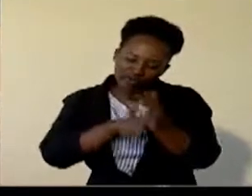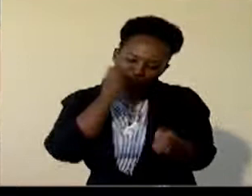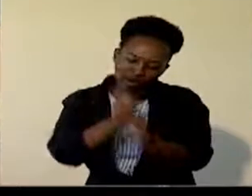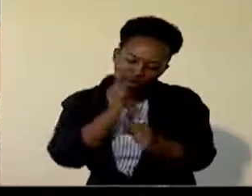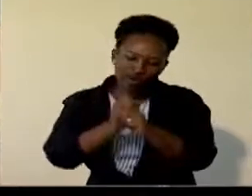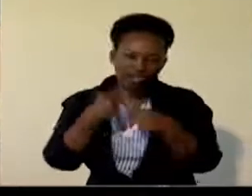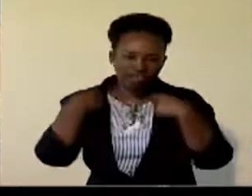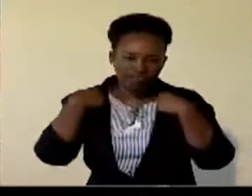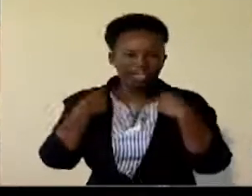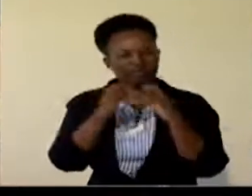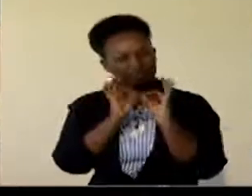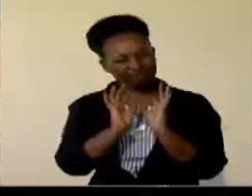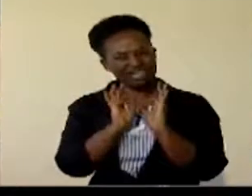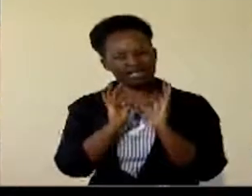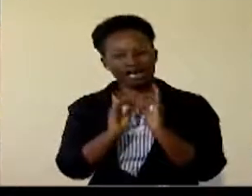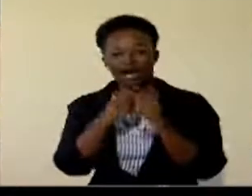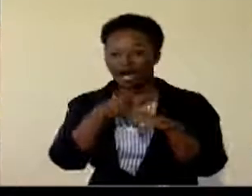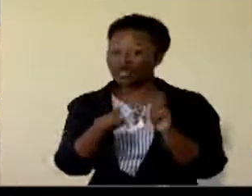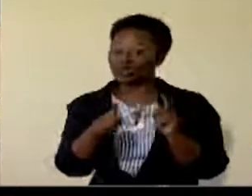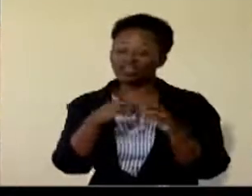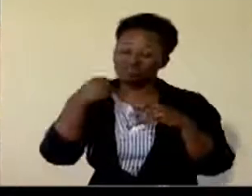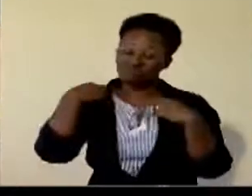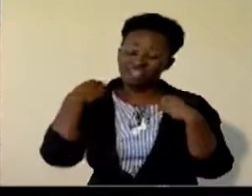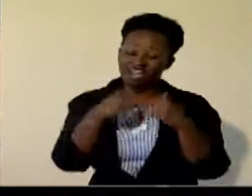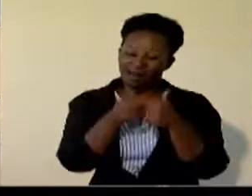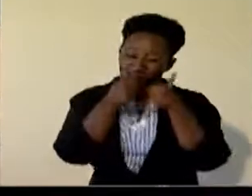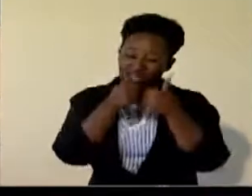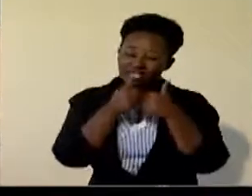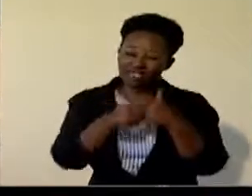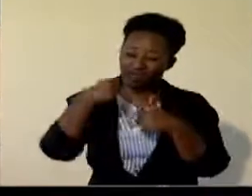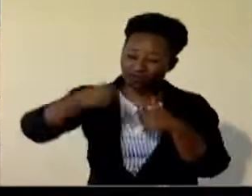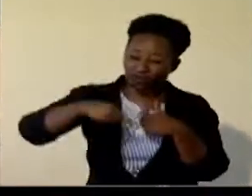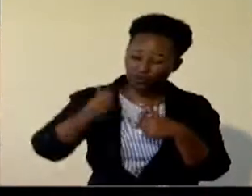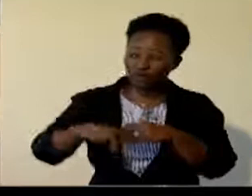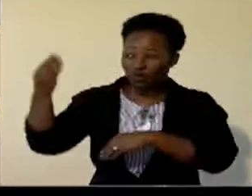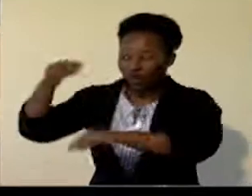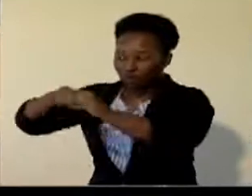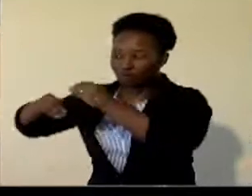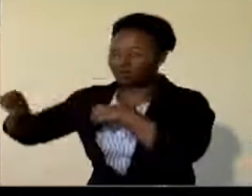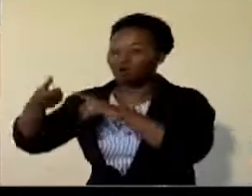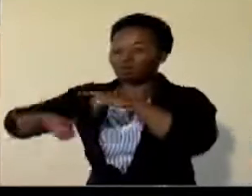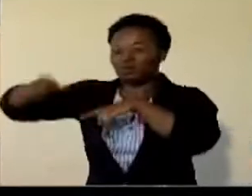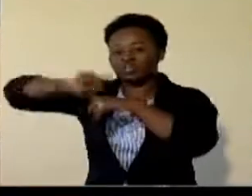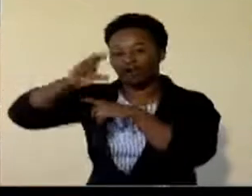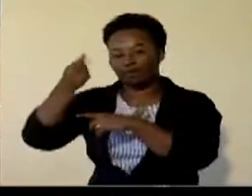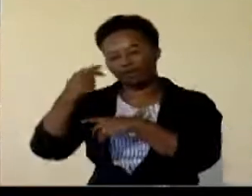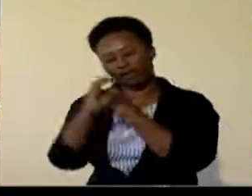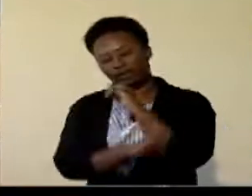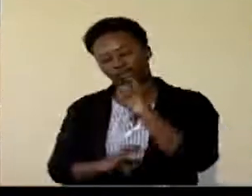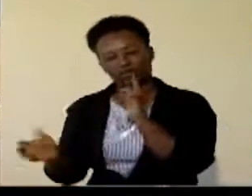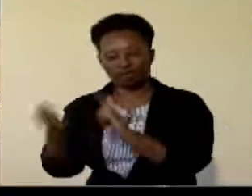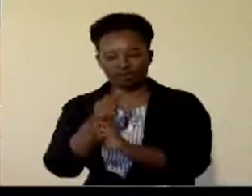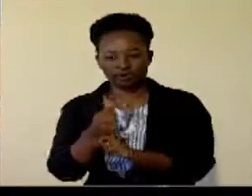selling because they are of better quality, which increases earnings, hence solving the balance of payment deficit. The second solution